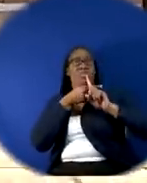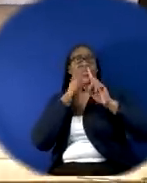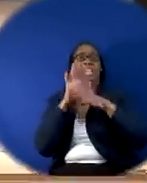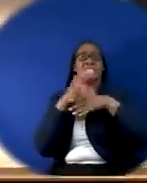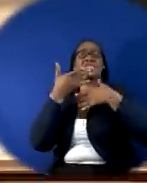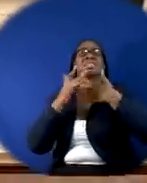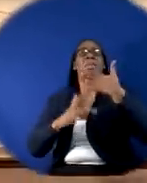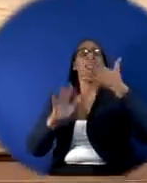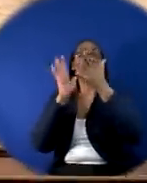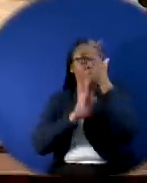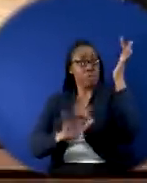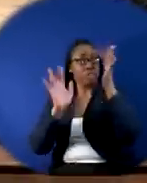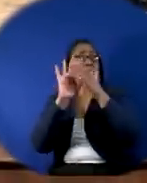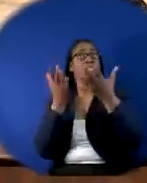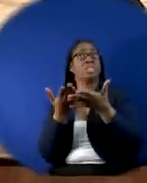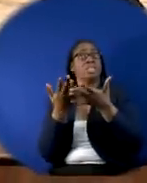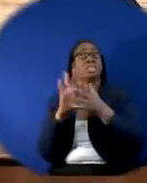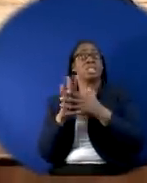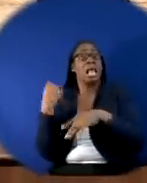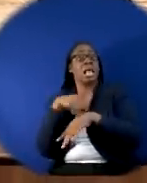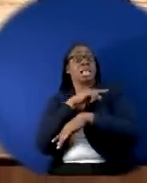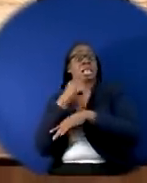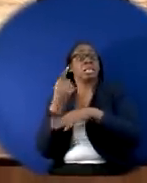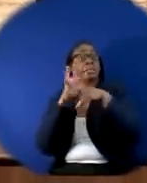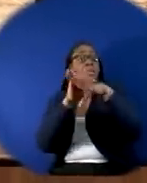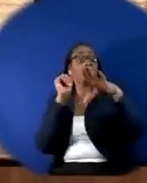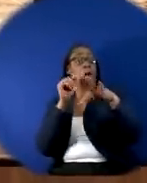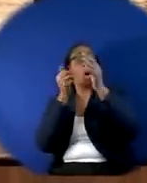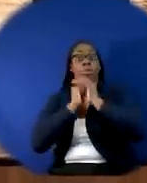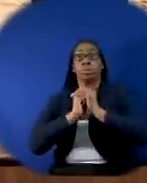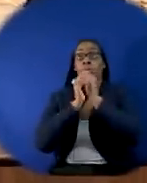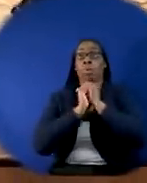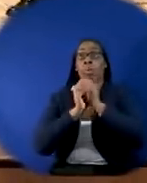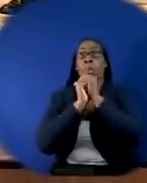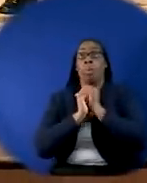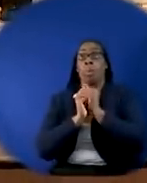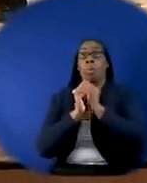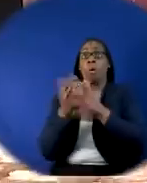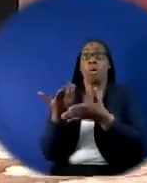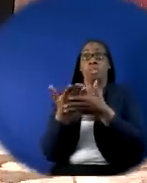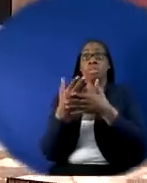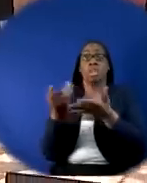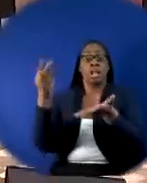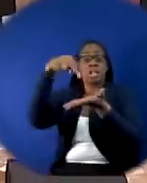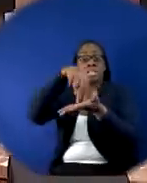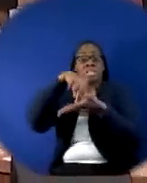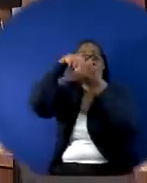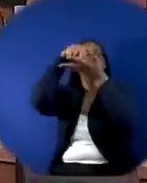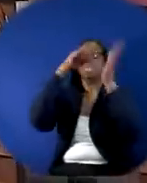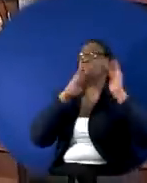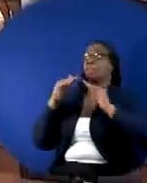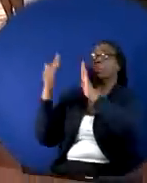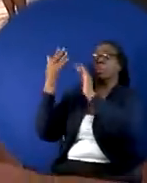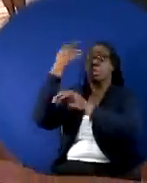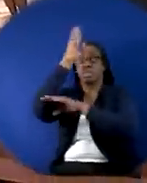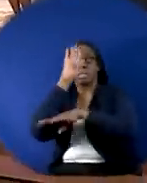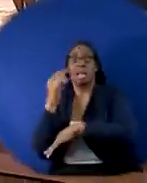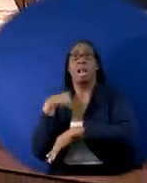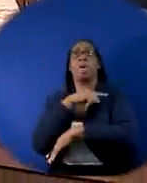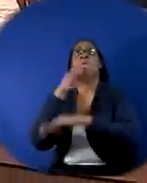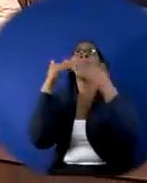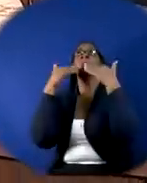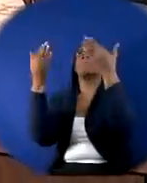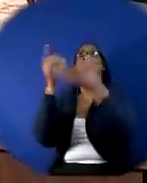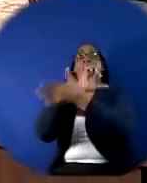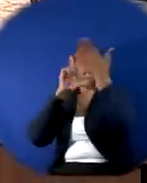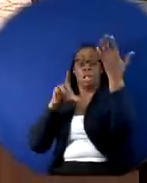blood of Jesus. This is our call to worship. We stand in the presence of God, and we thank the Lord